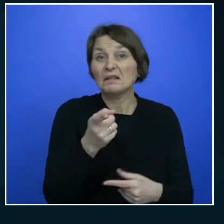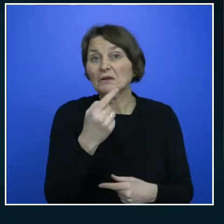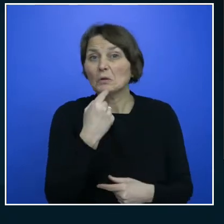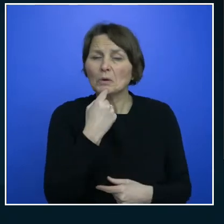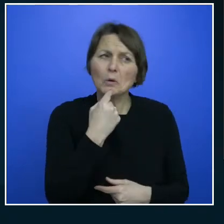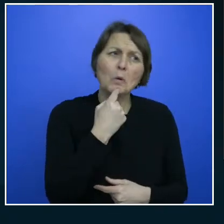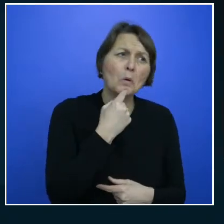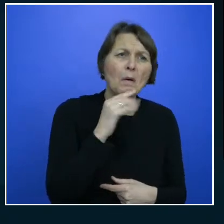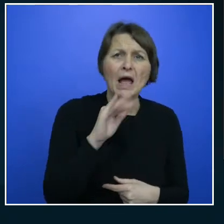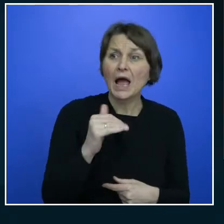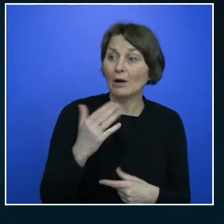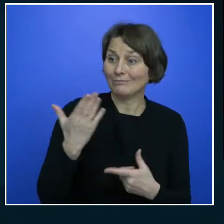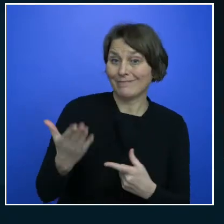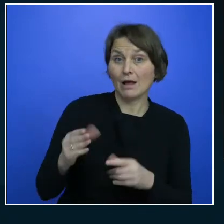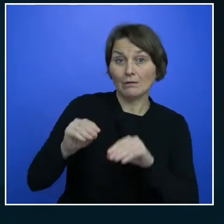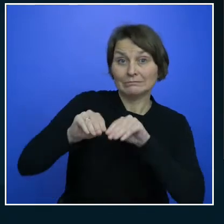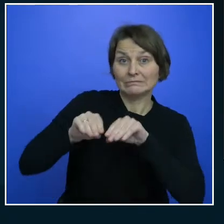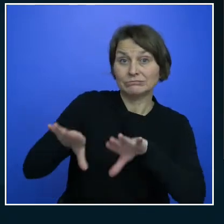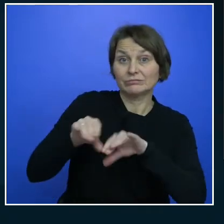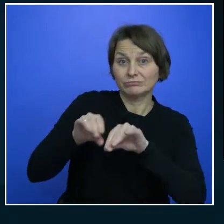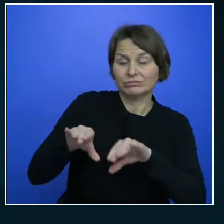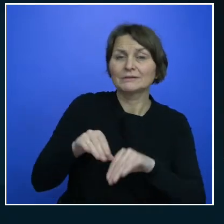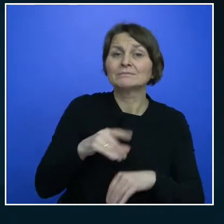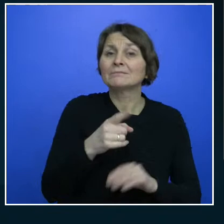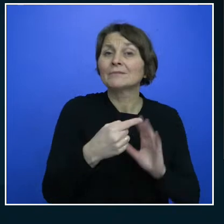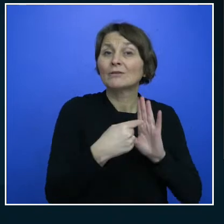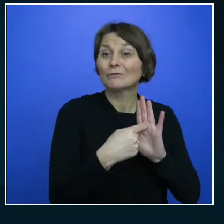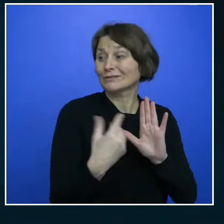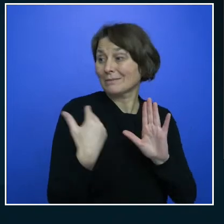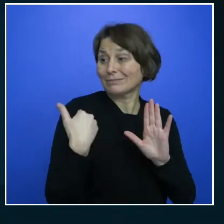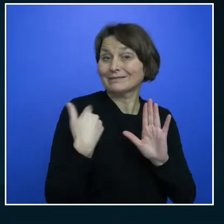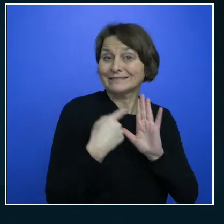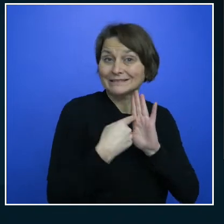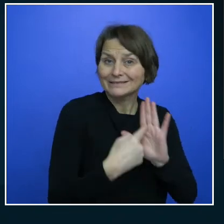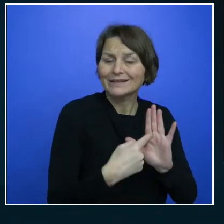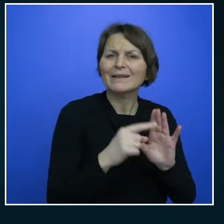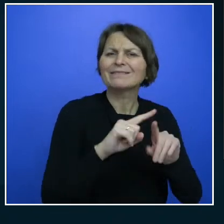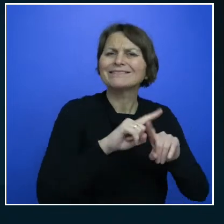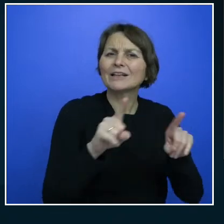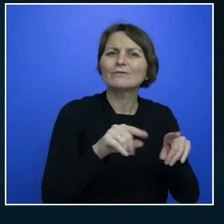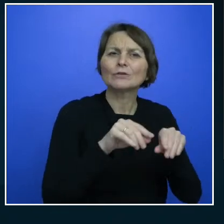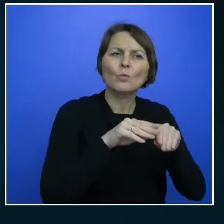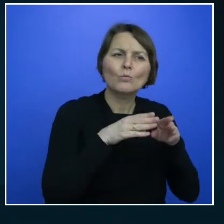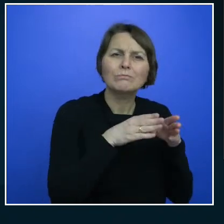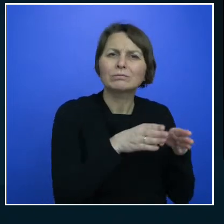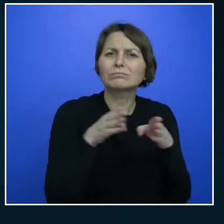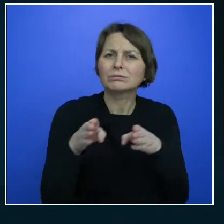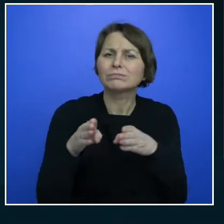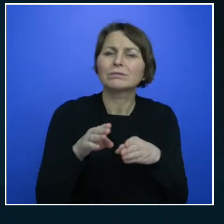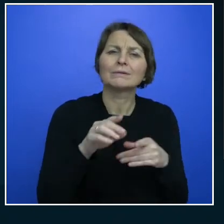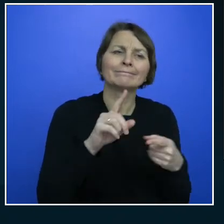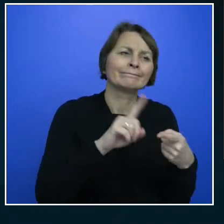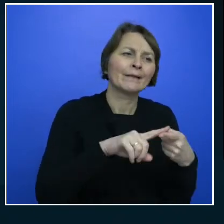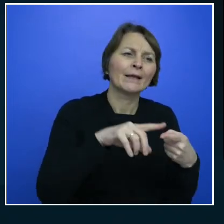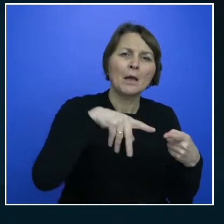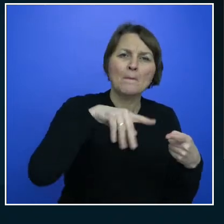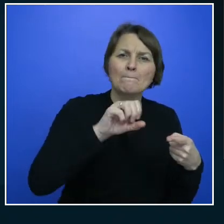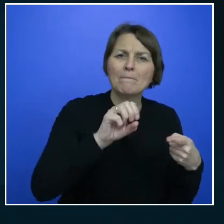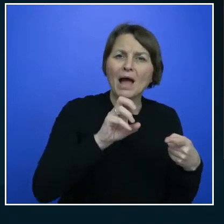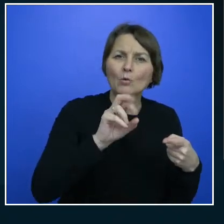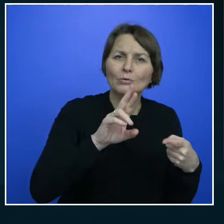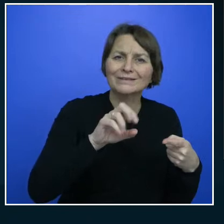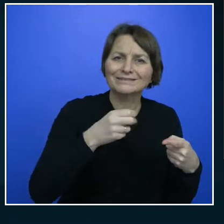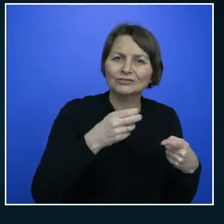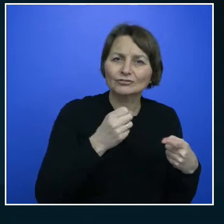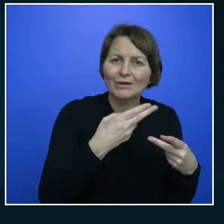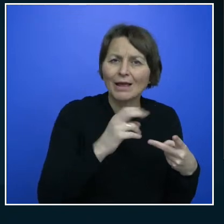it's like Esther uses PowerShell or DevOps or directly feeding those templates into the ARM portal. You can